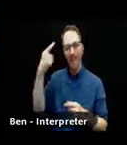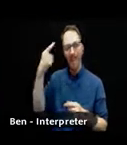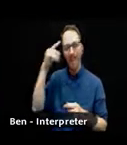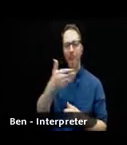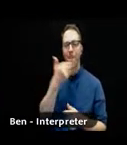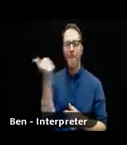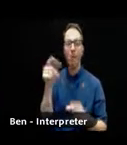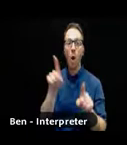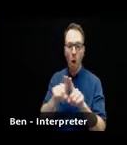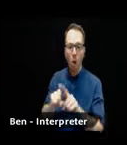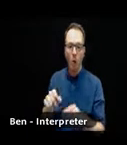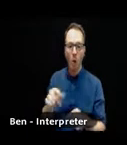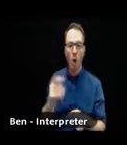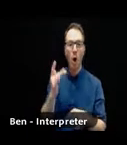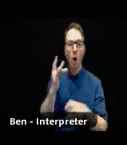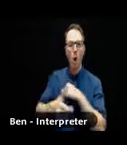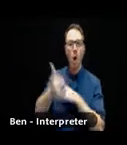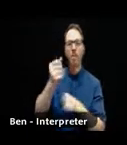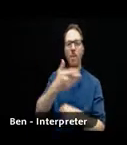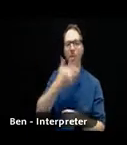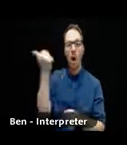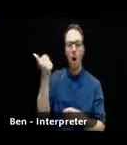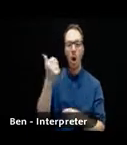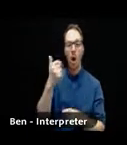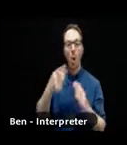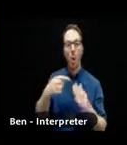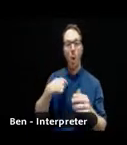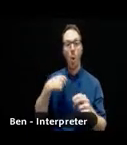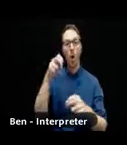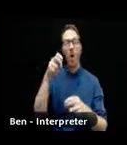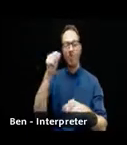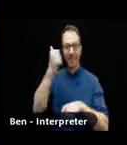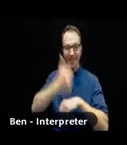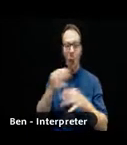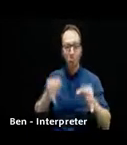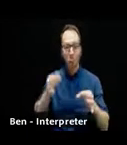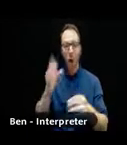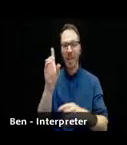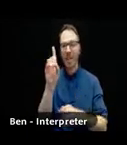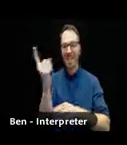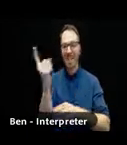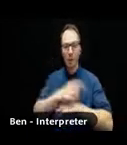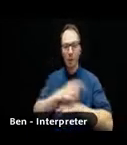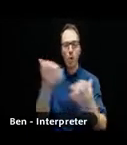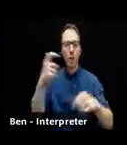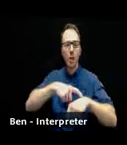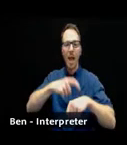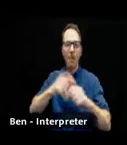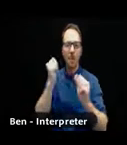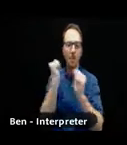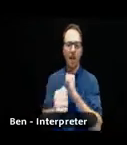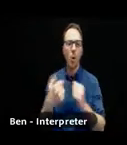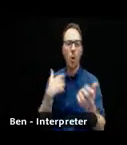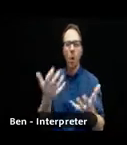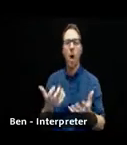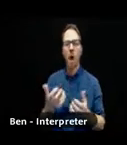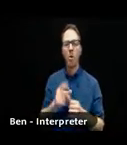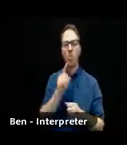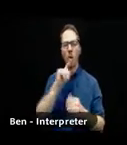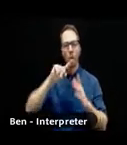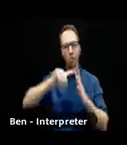Also, earlier is better. And once we're setting court dates and this and that and the other, too much time has passed. You know, we want to really start to